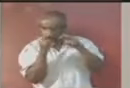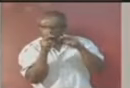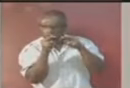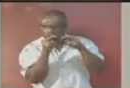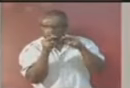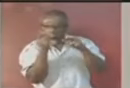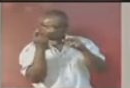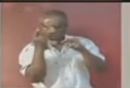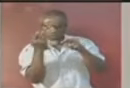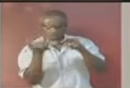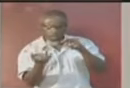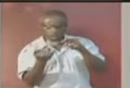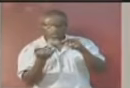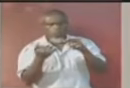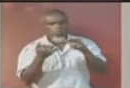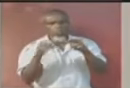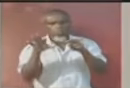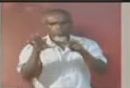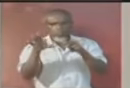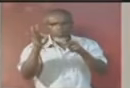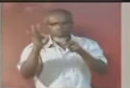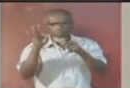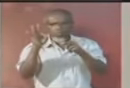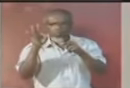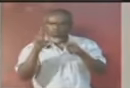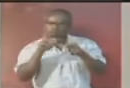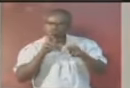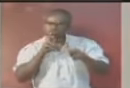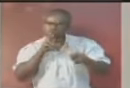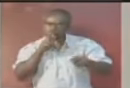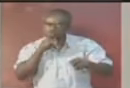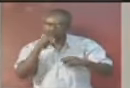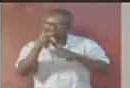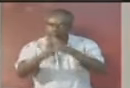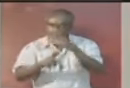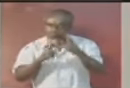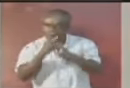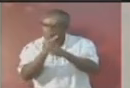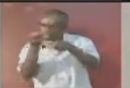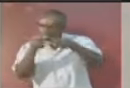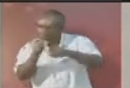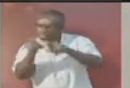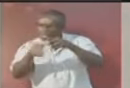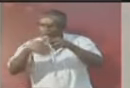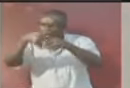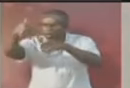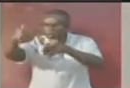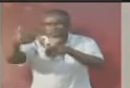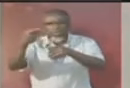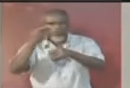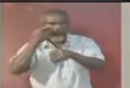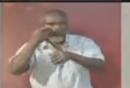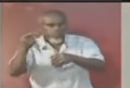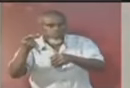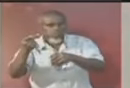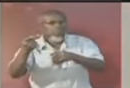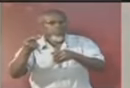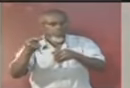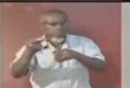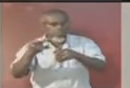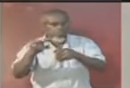real world effectiveness, and I want us to hold on to that. And that's what I think is very